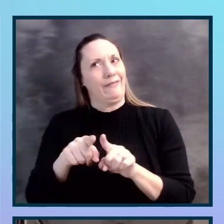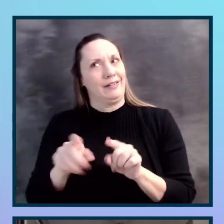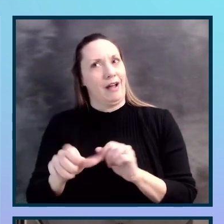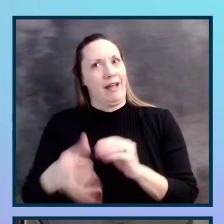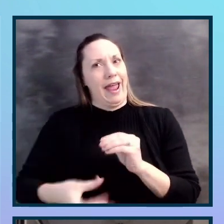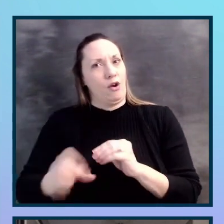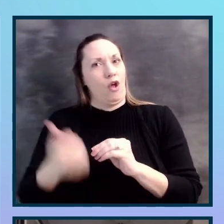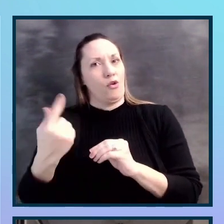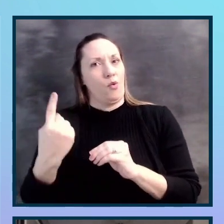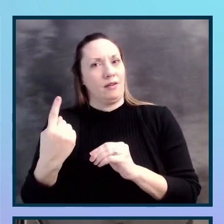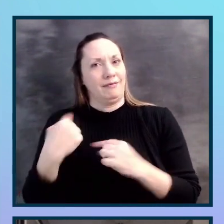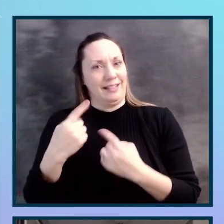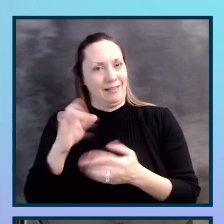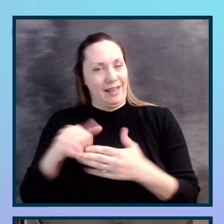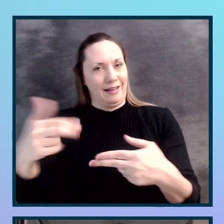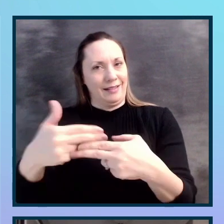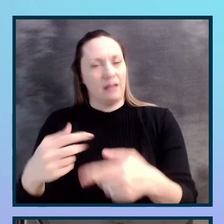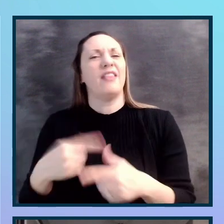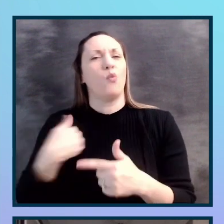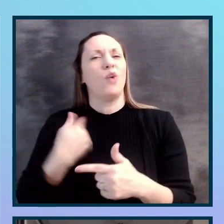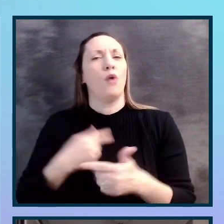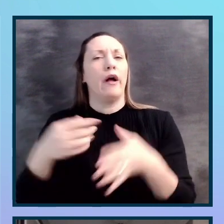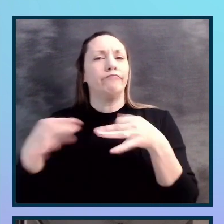which at the end we will go over each of those new rules.